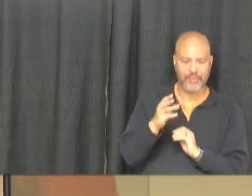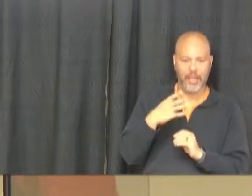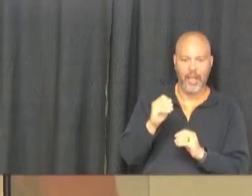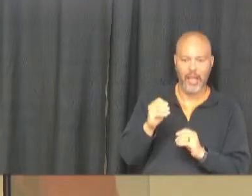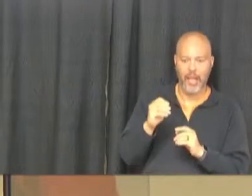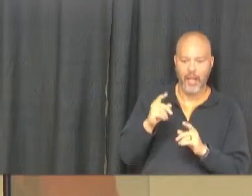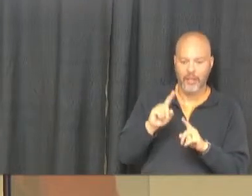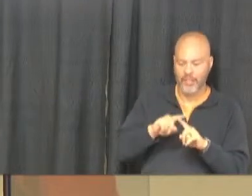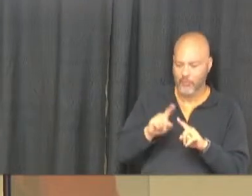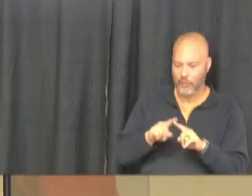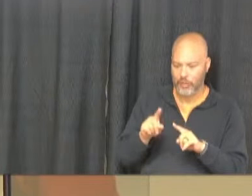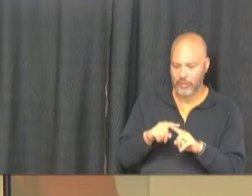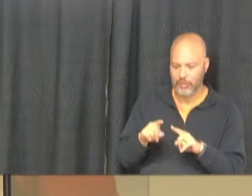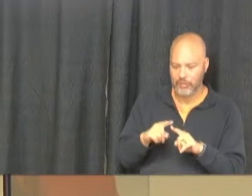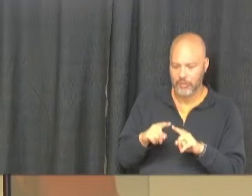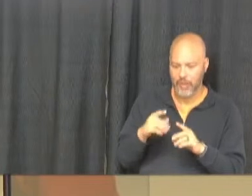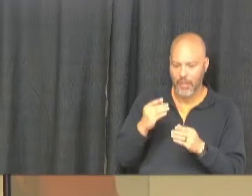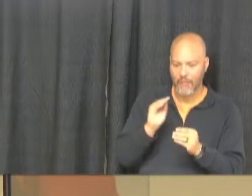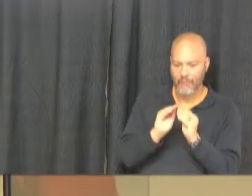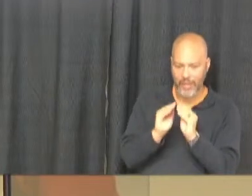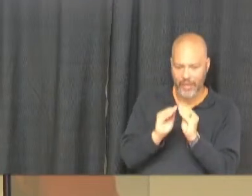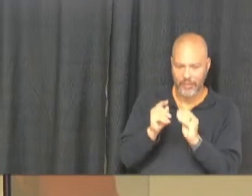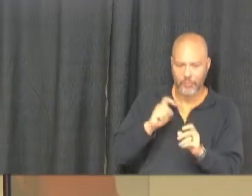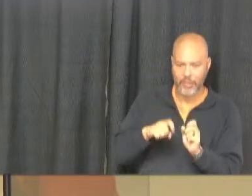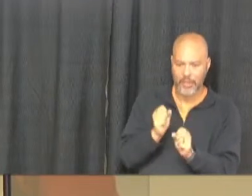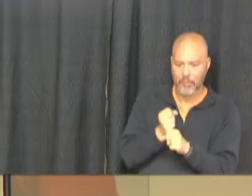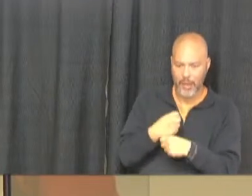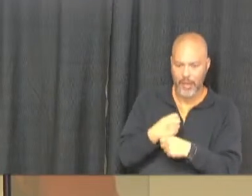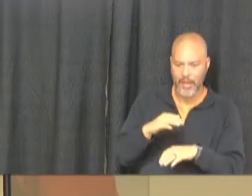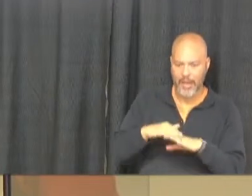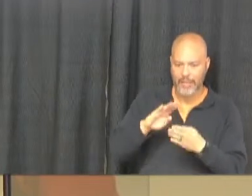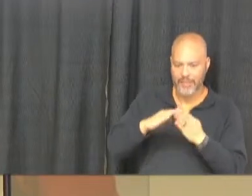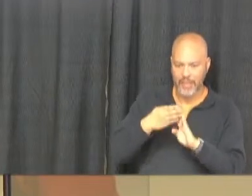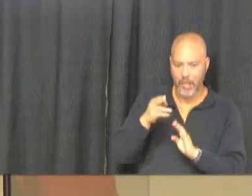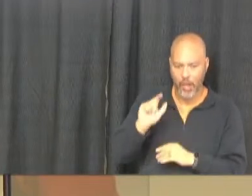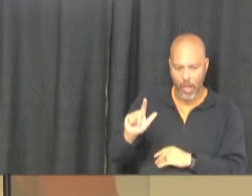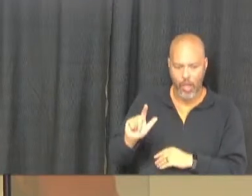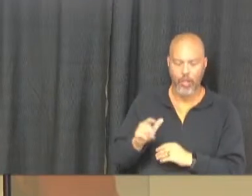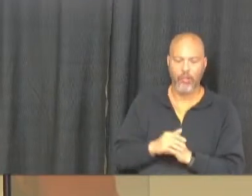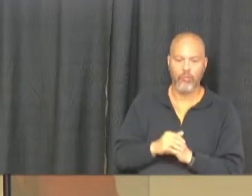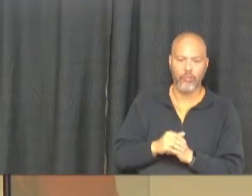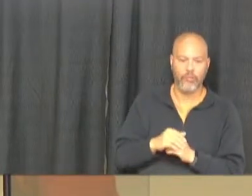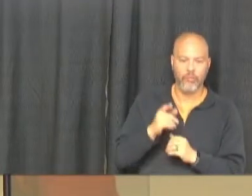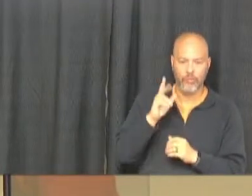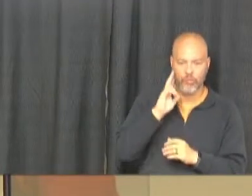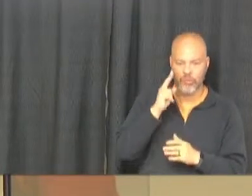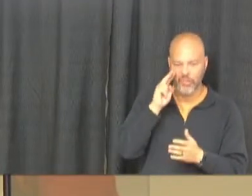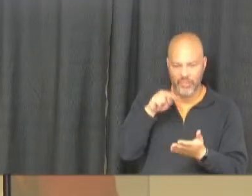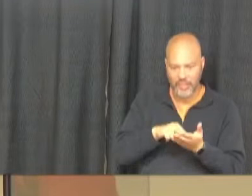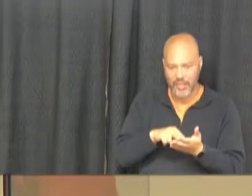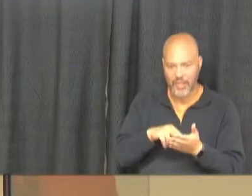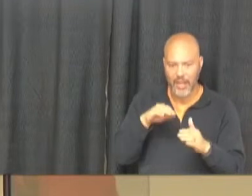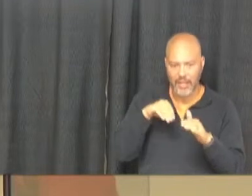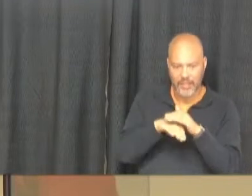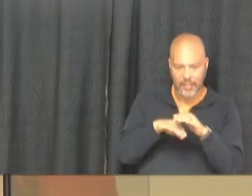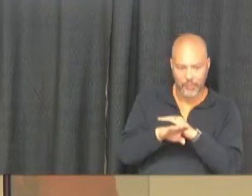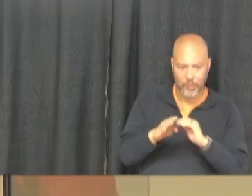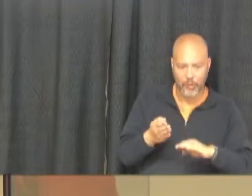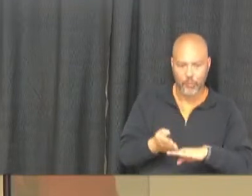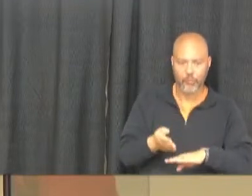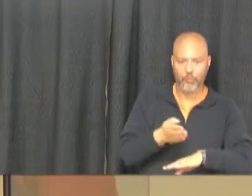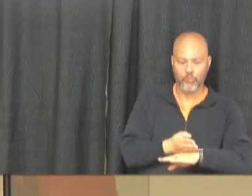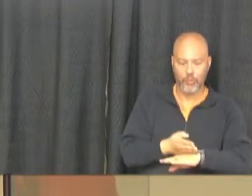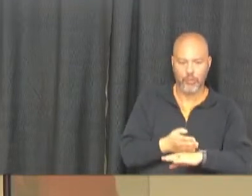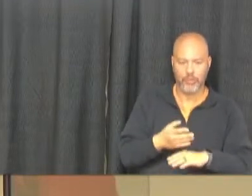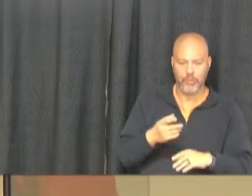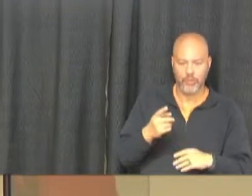we've got some different things, repairs that need to be made at City Hall. You'll see accessibility enhancements on